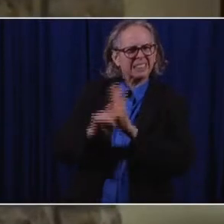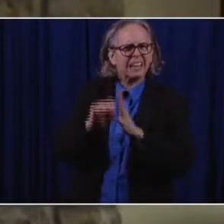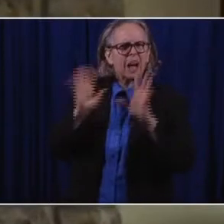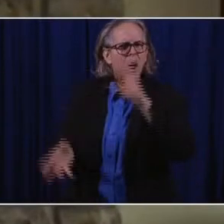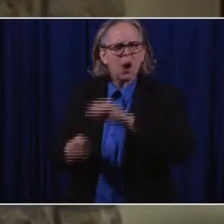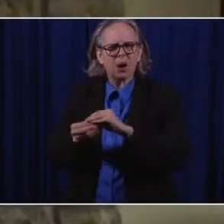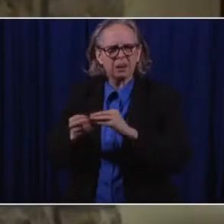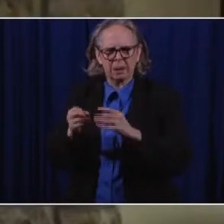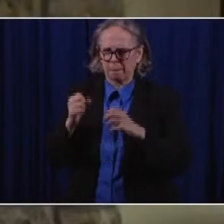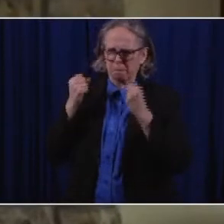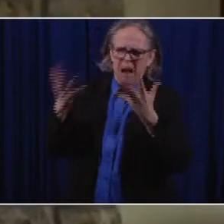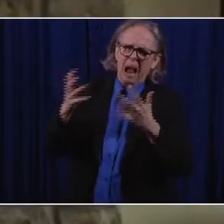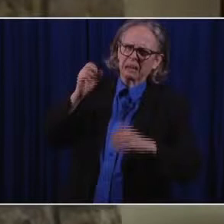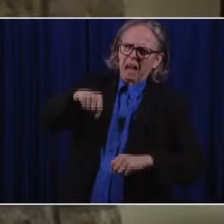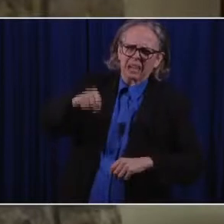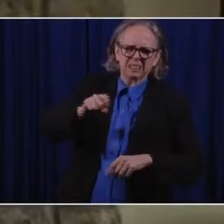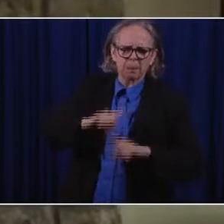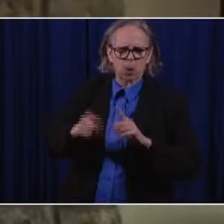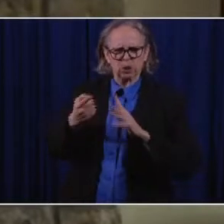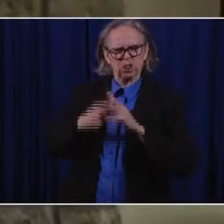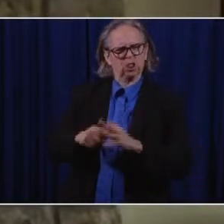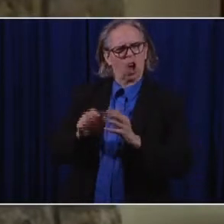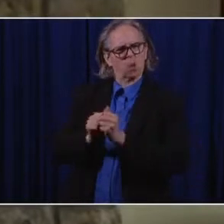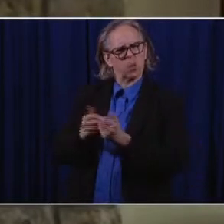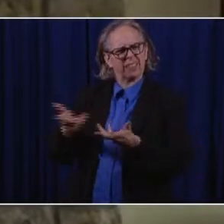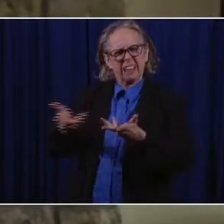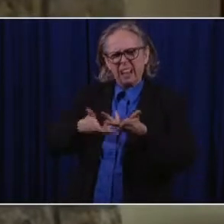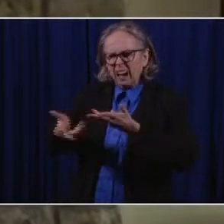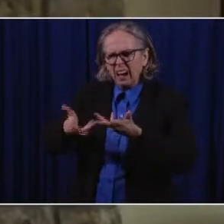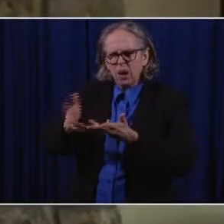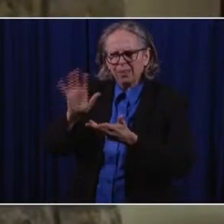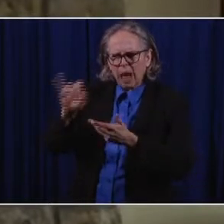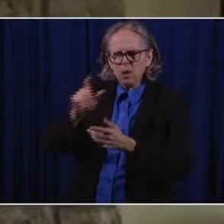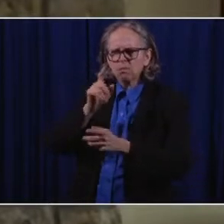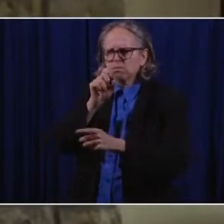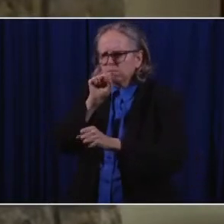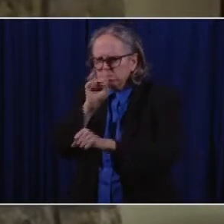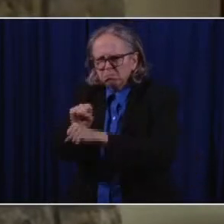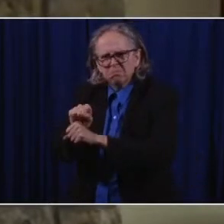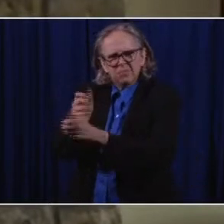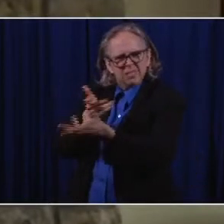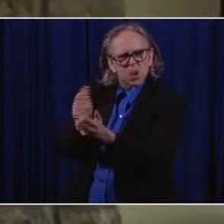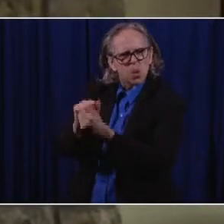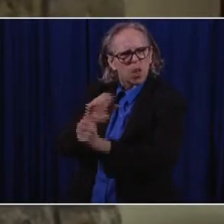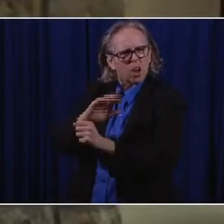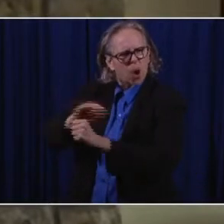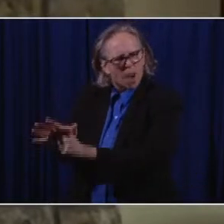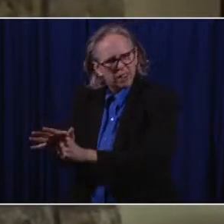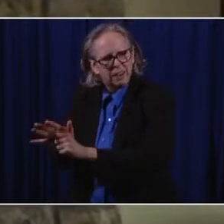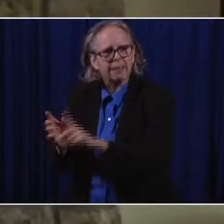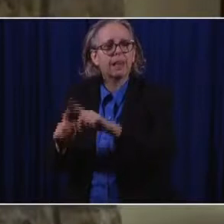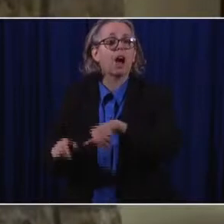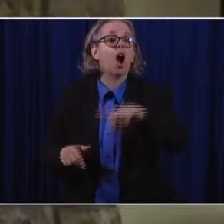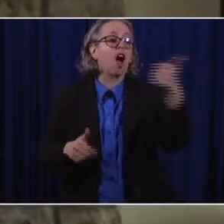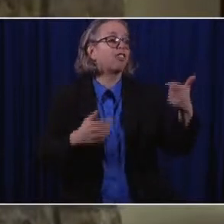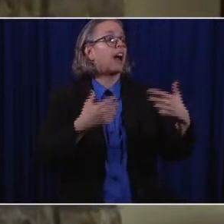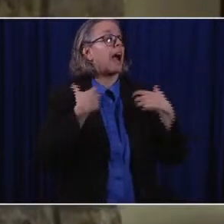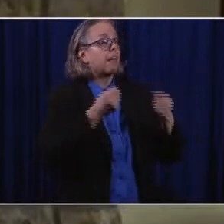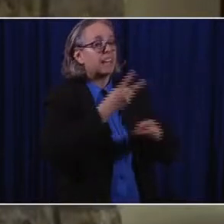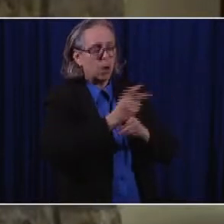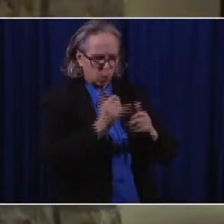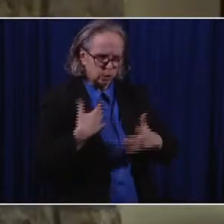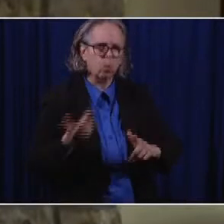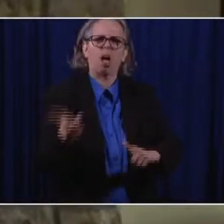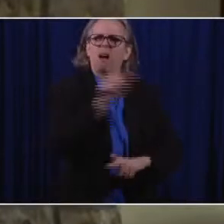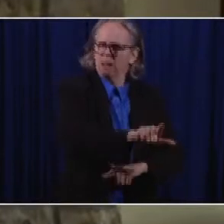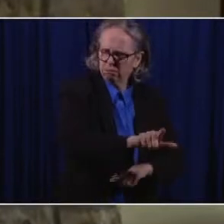with COVID. But right behind that, will be other healthcare workers as well. We also have the